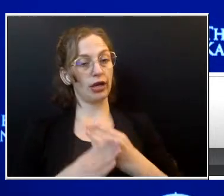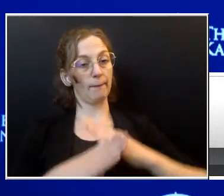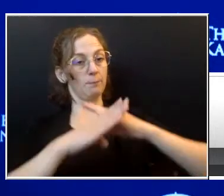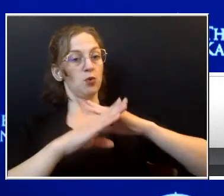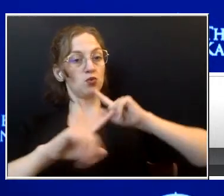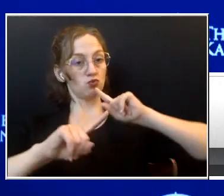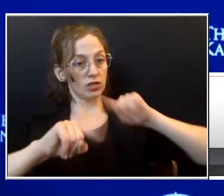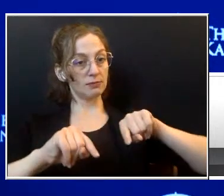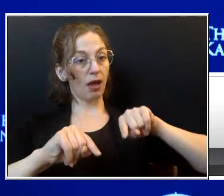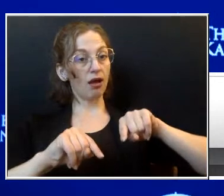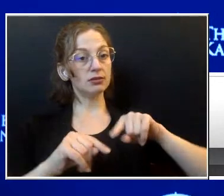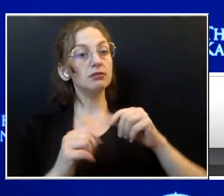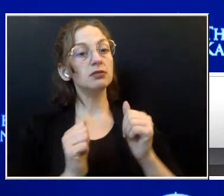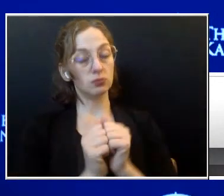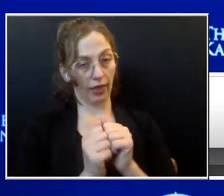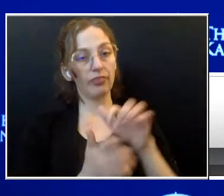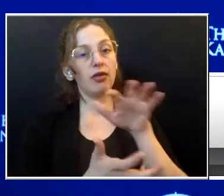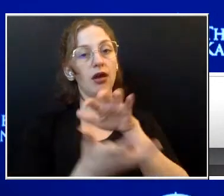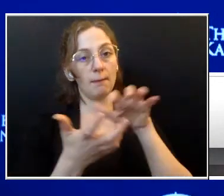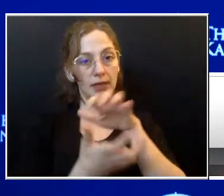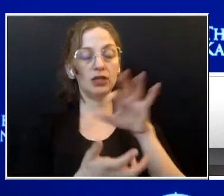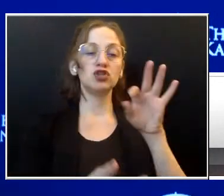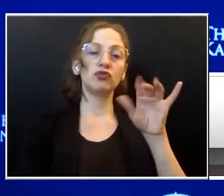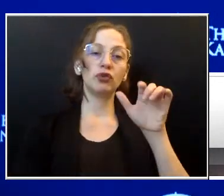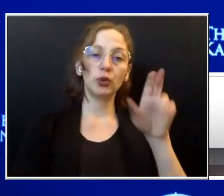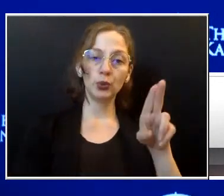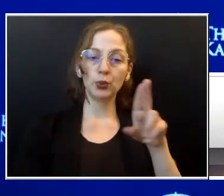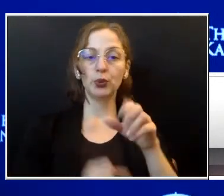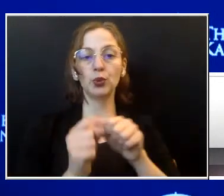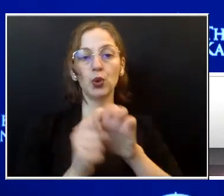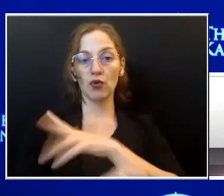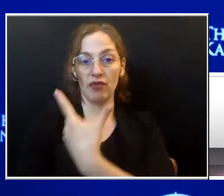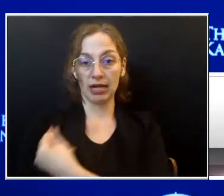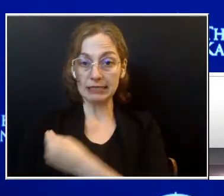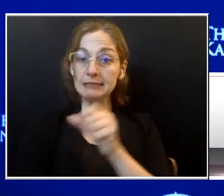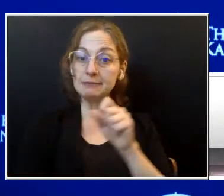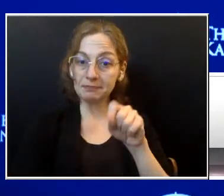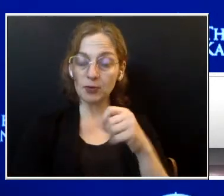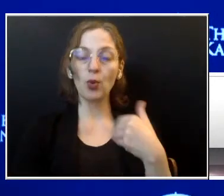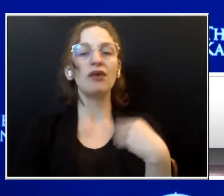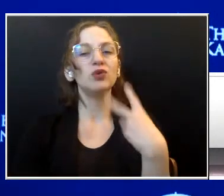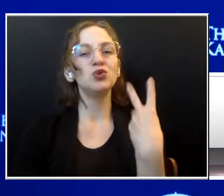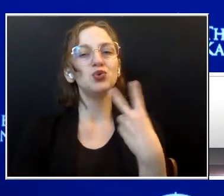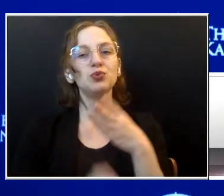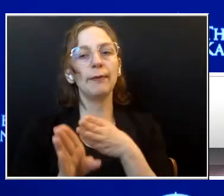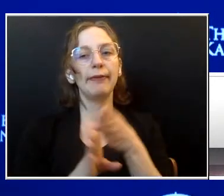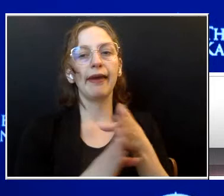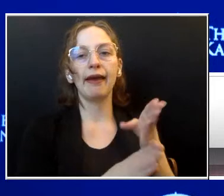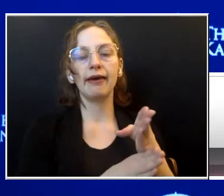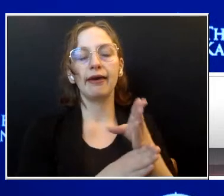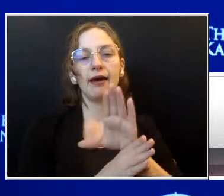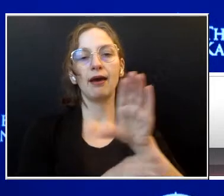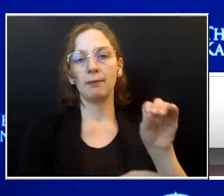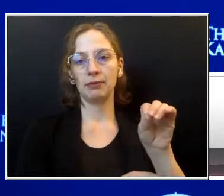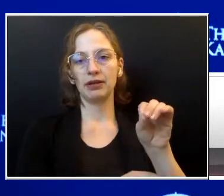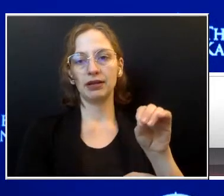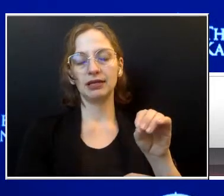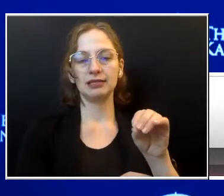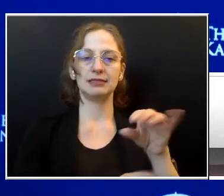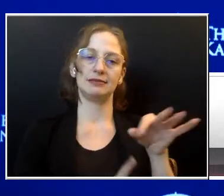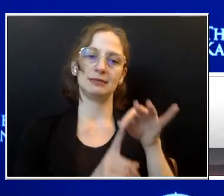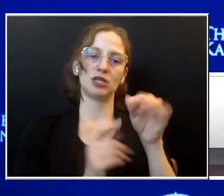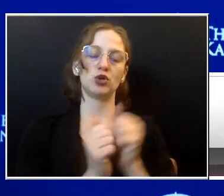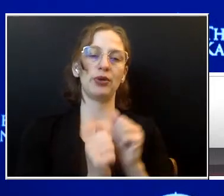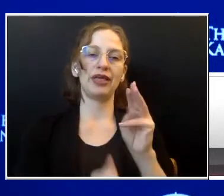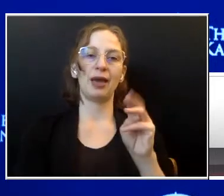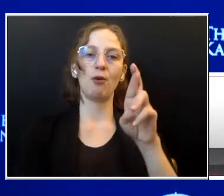influenza and COVID vaccine as well. So we have two of these main companies, especially for mRNA technology, have both announced